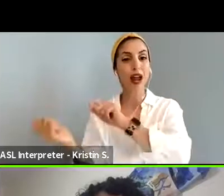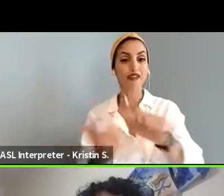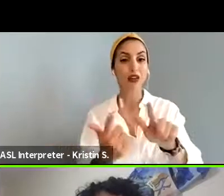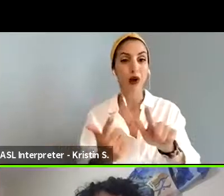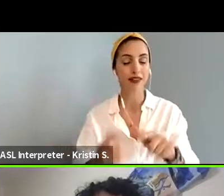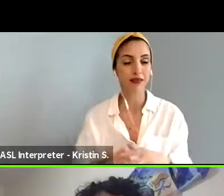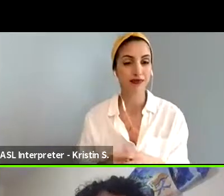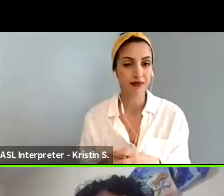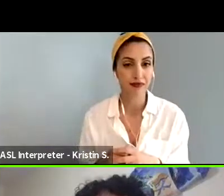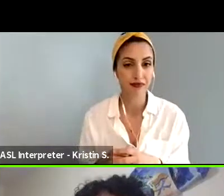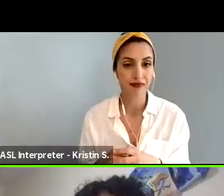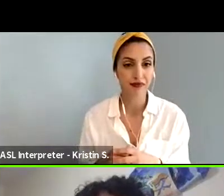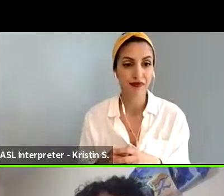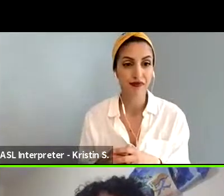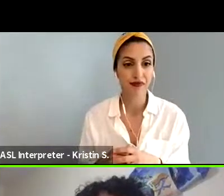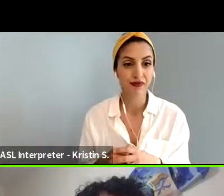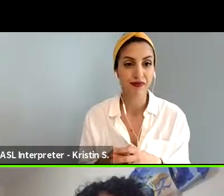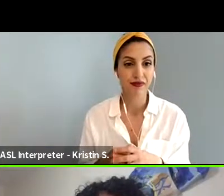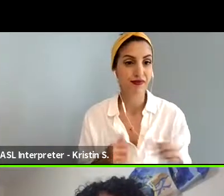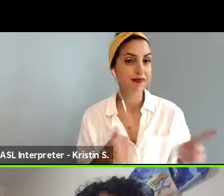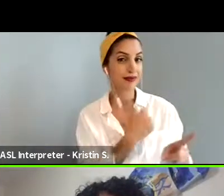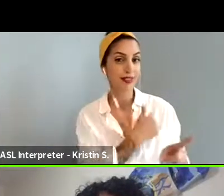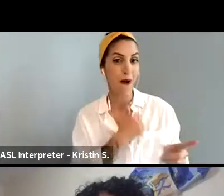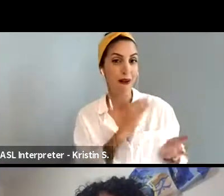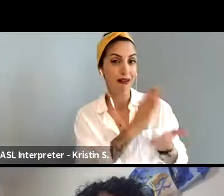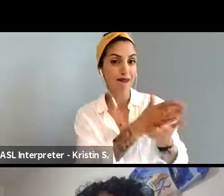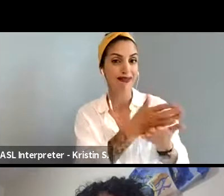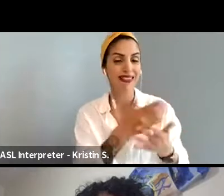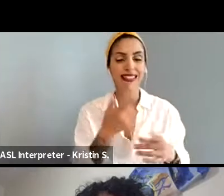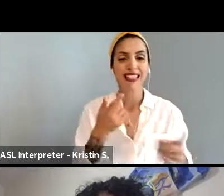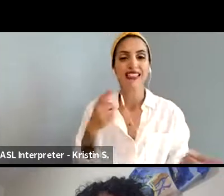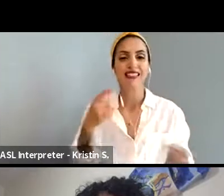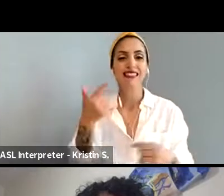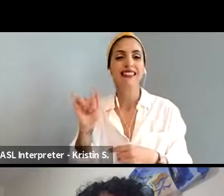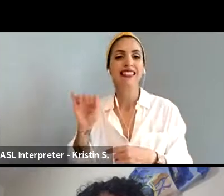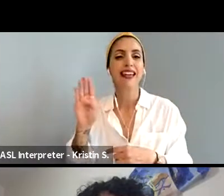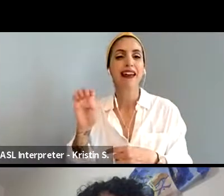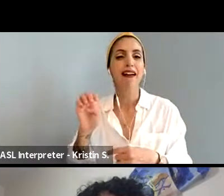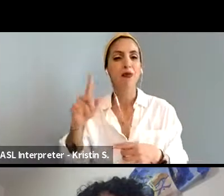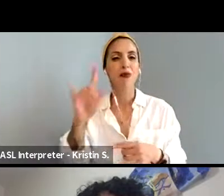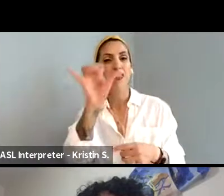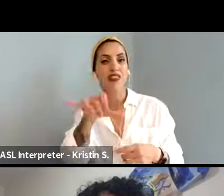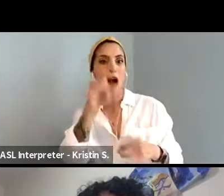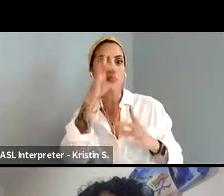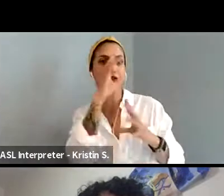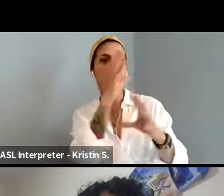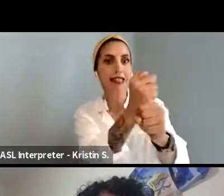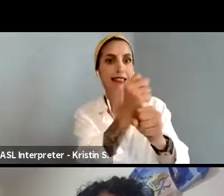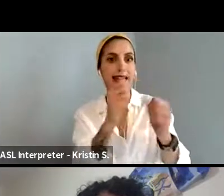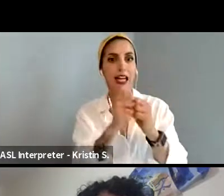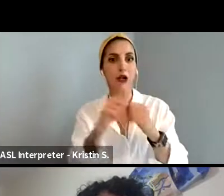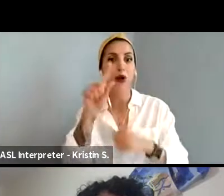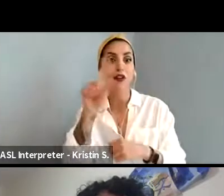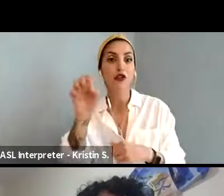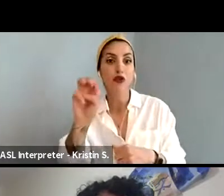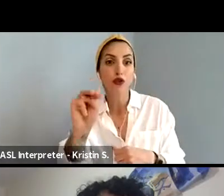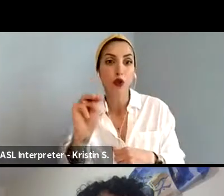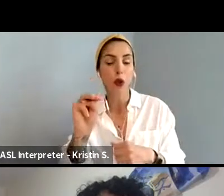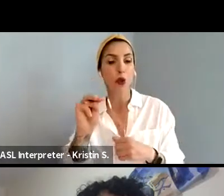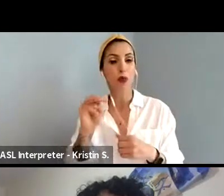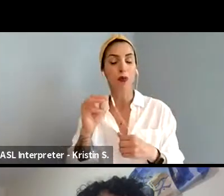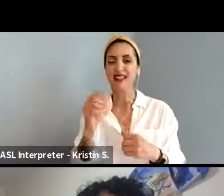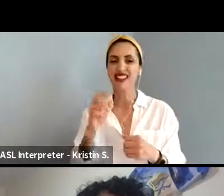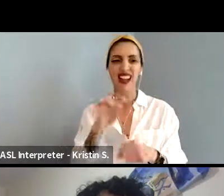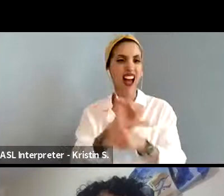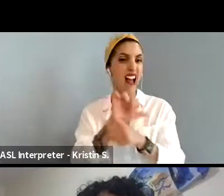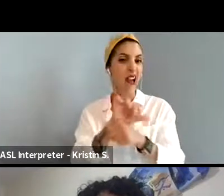Mm-hmm. I mean, like I also found, that was fascinating with the virtual and the Zooming, and I've worked with a lot of students this